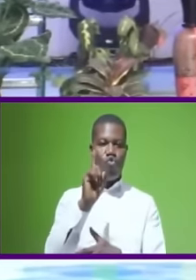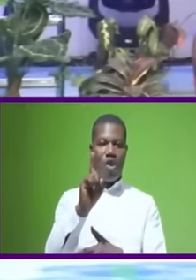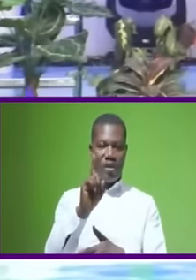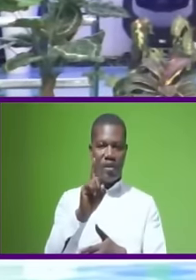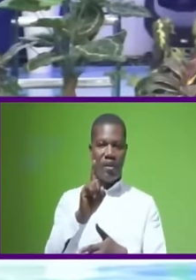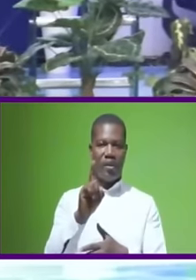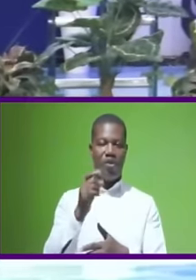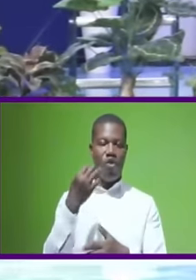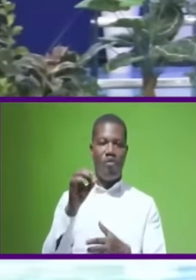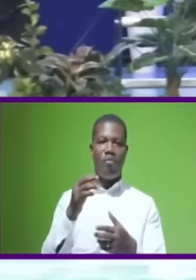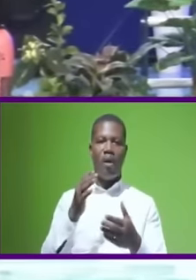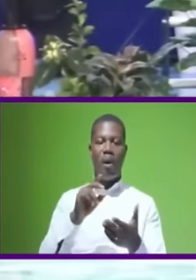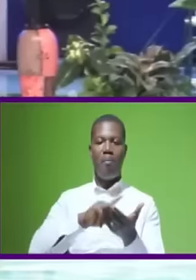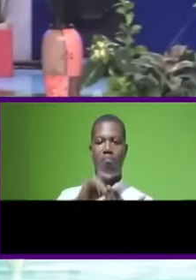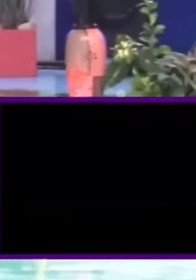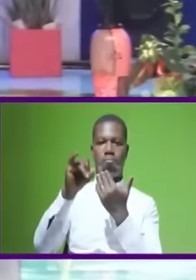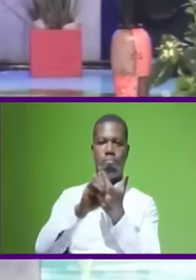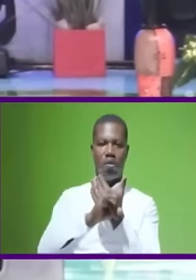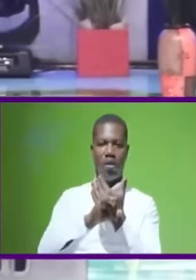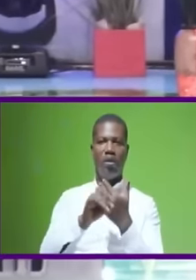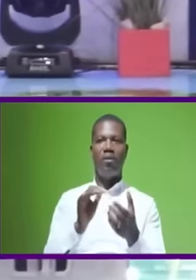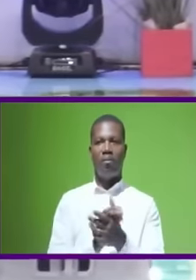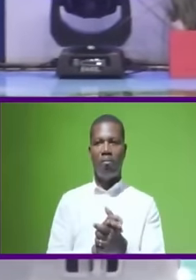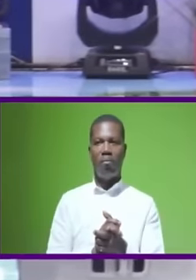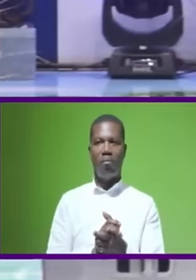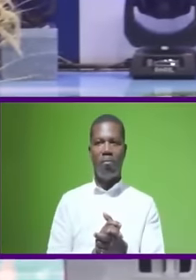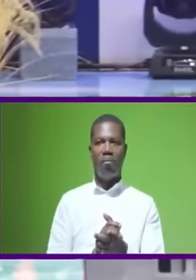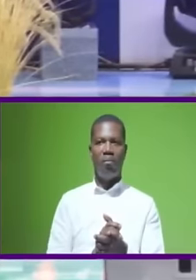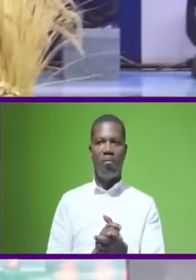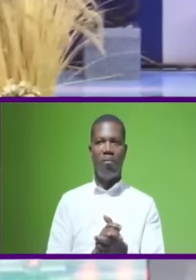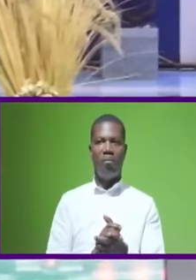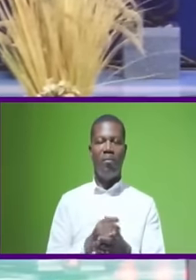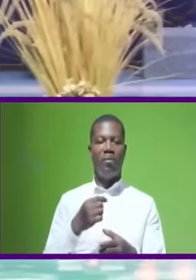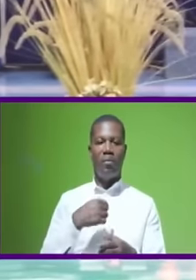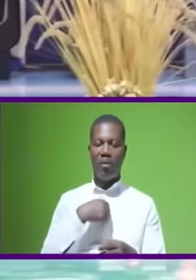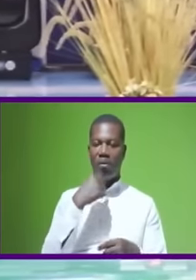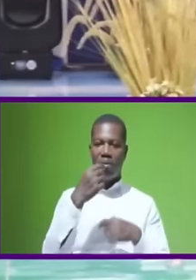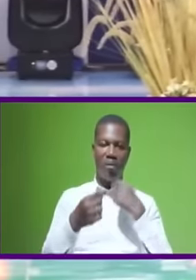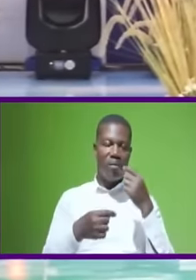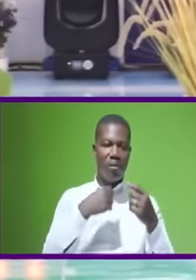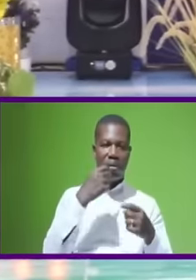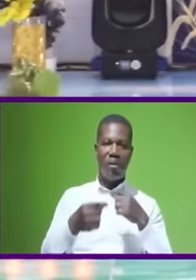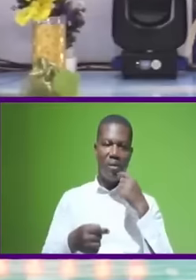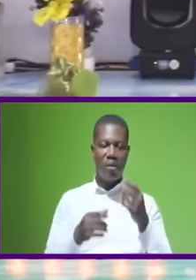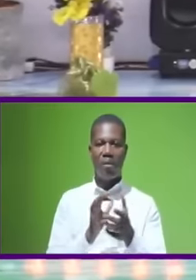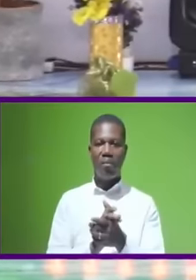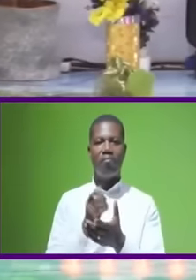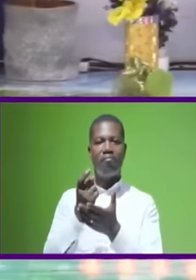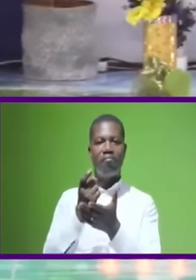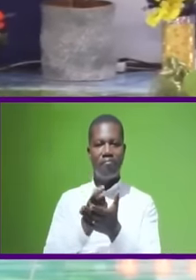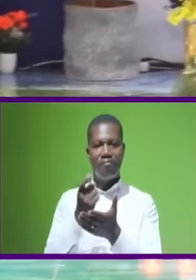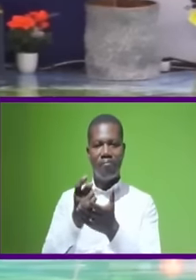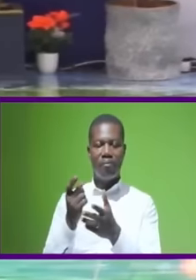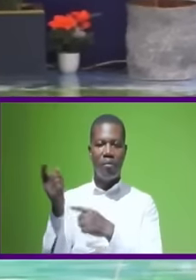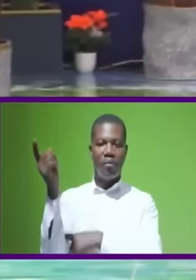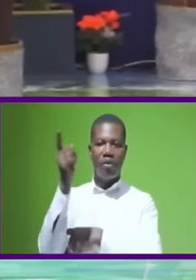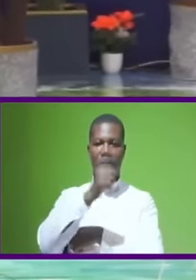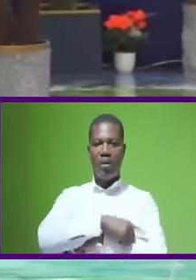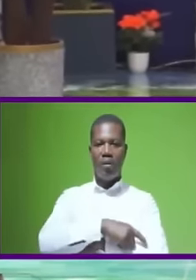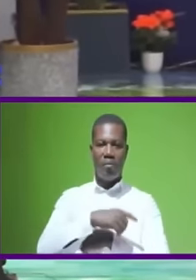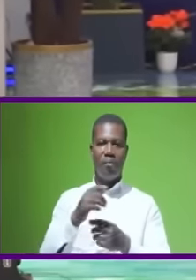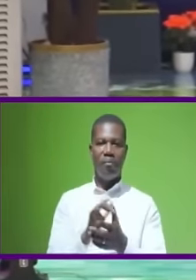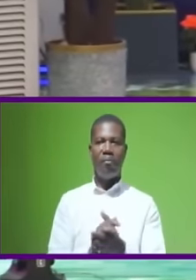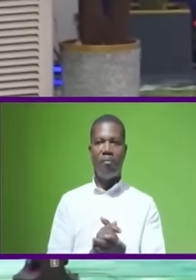Then one portion of my words, I will talk to you about it